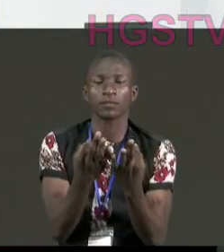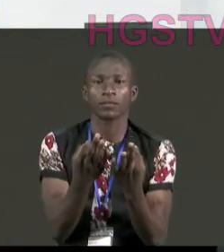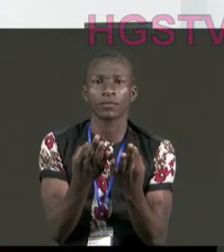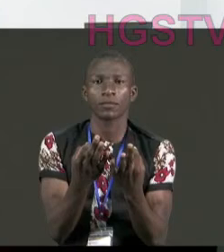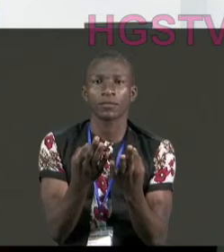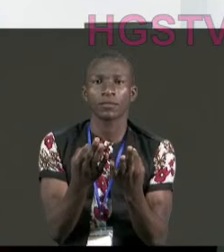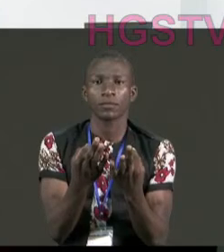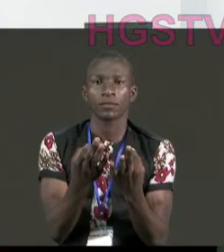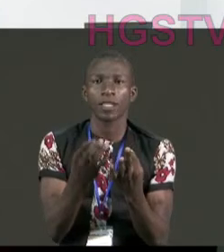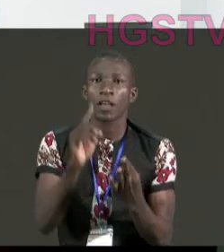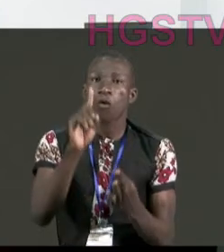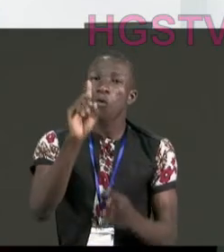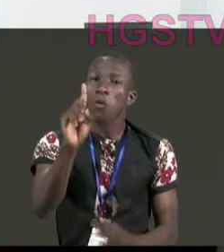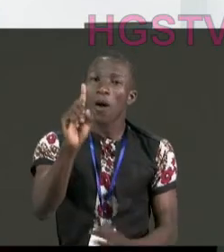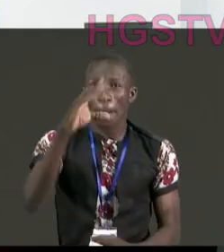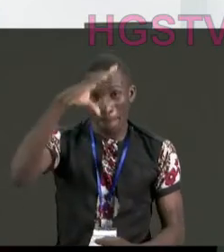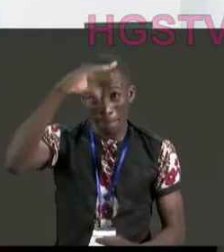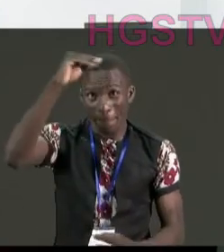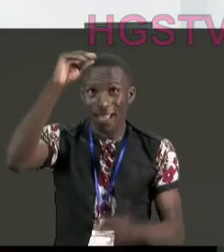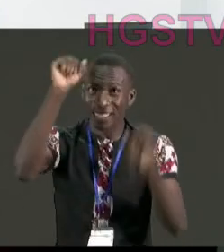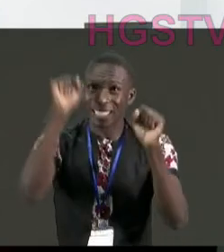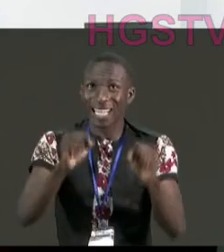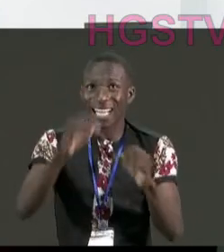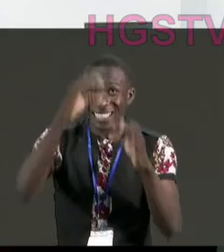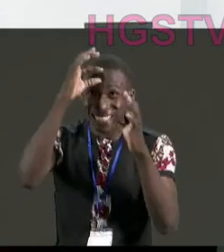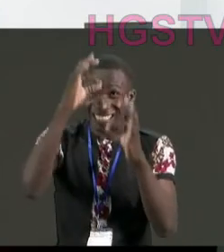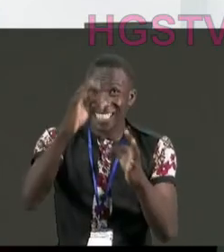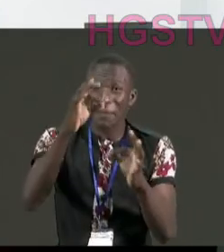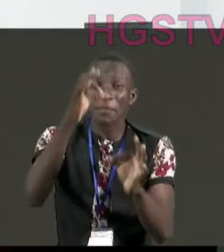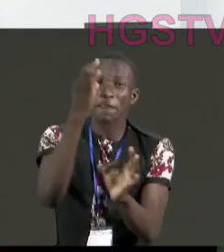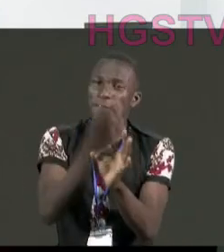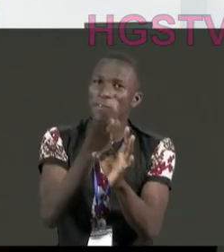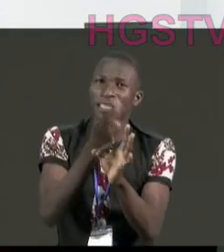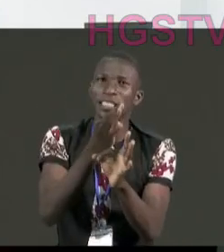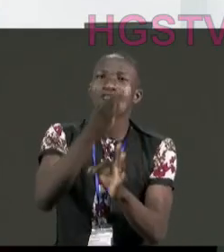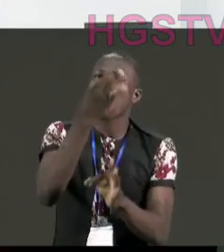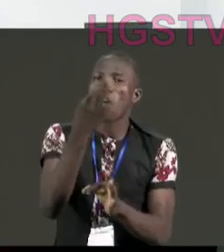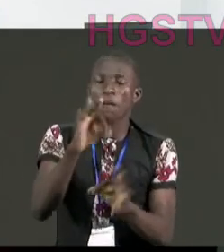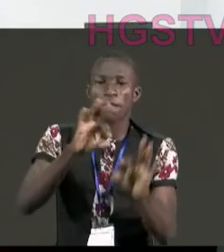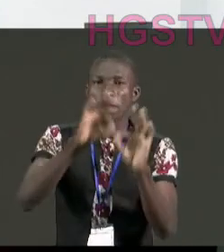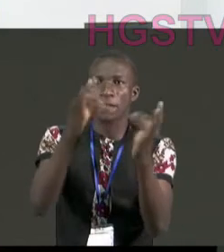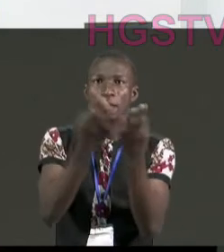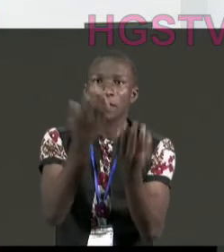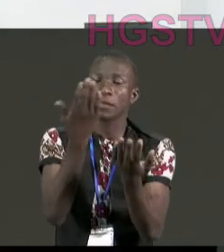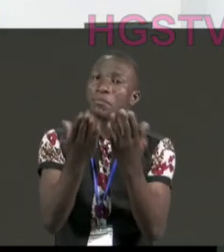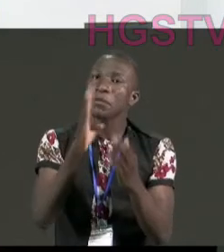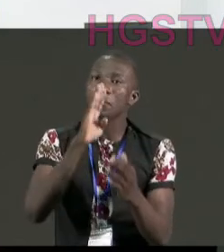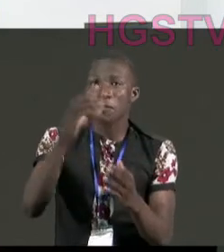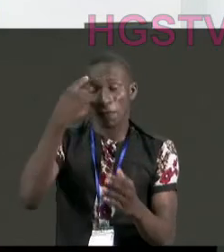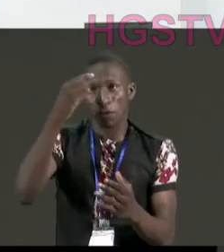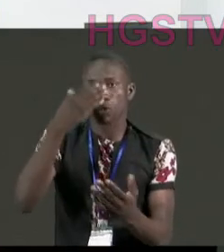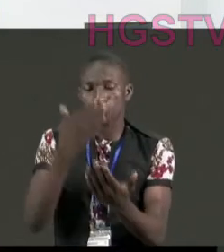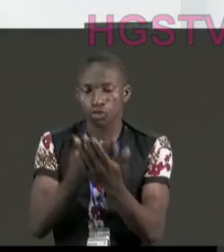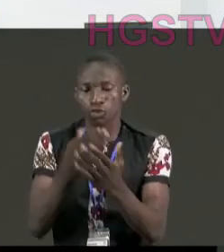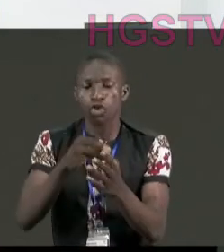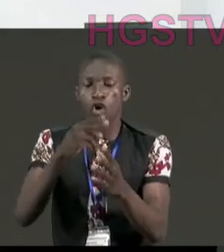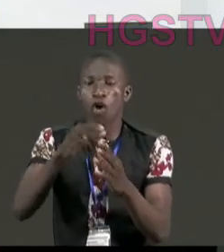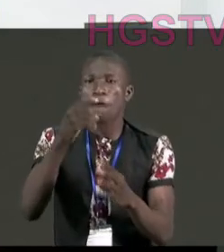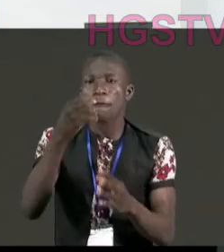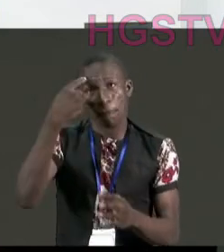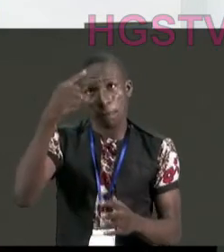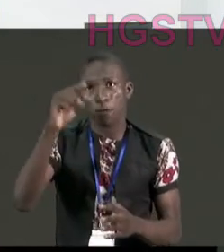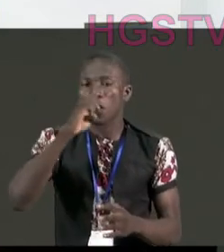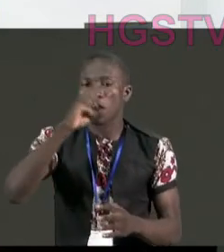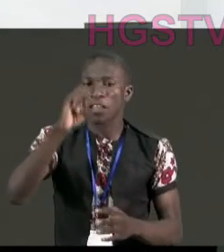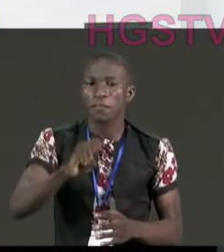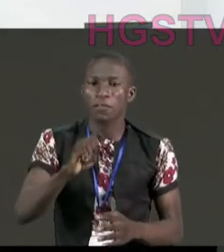A single man can determine the fate of his family, either for good or for evil.